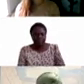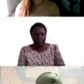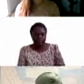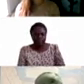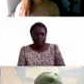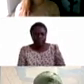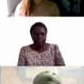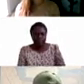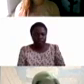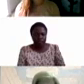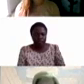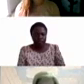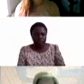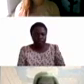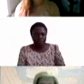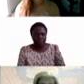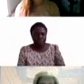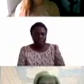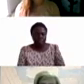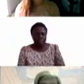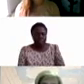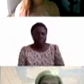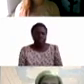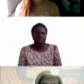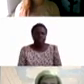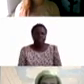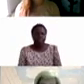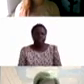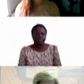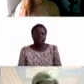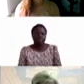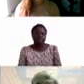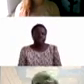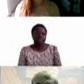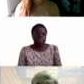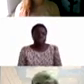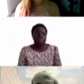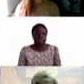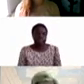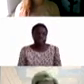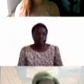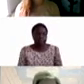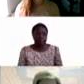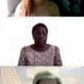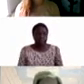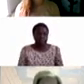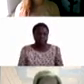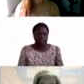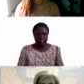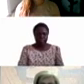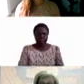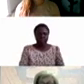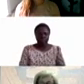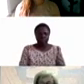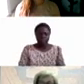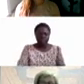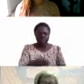concerning sexual and reproductive health services. And this is why there's a lack of access to these